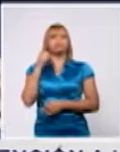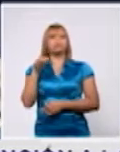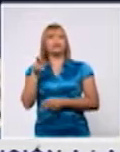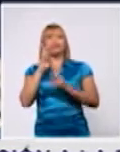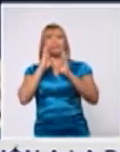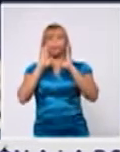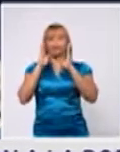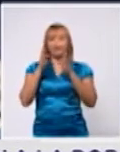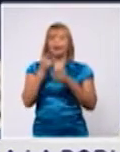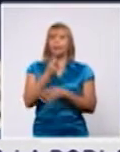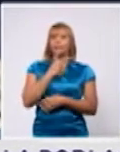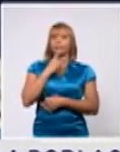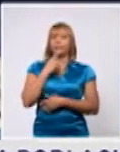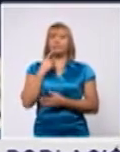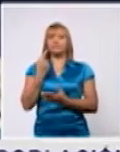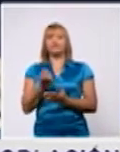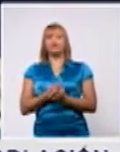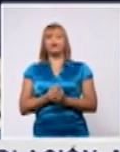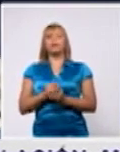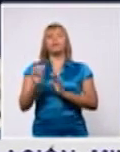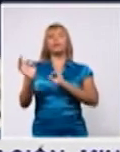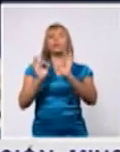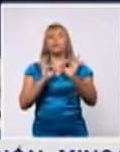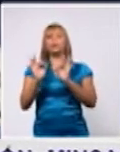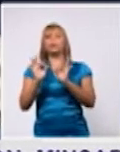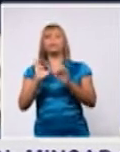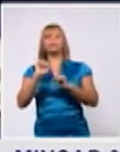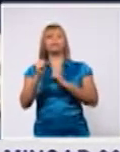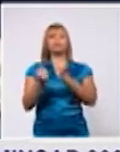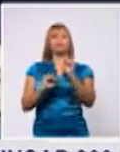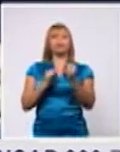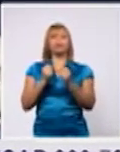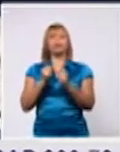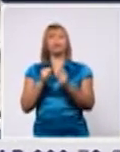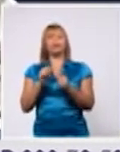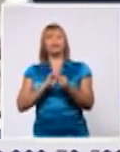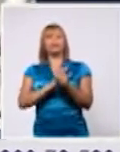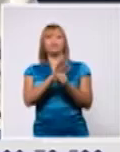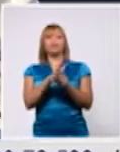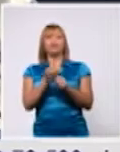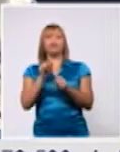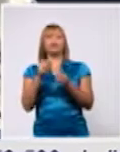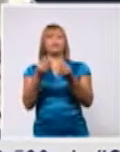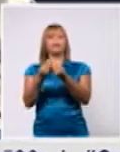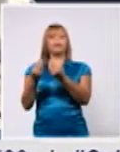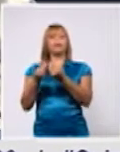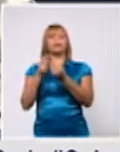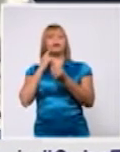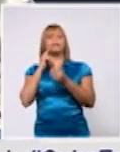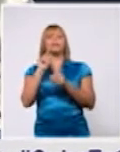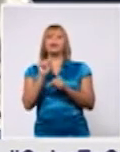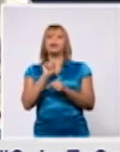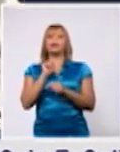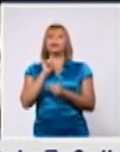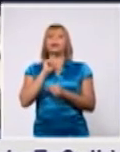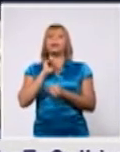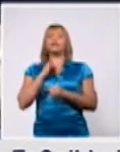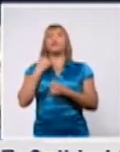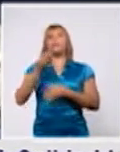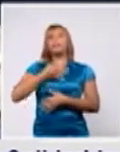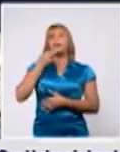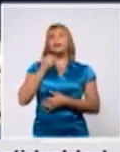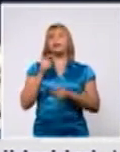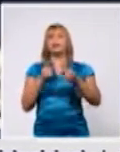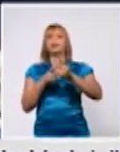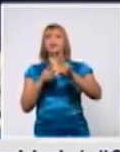then 4, and yesterday another 2. So, as we can see, as the number of cases rises,